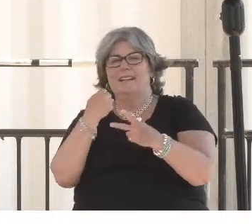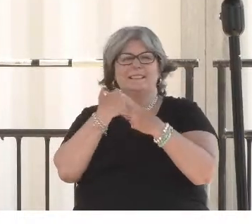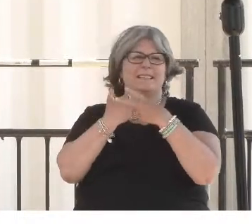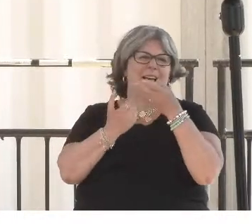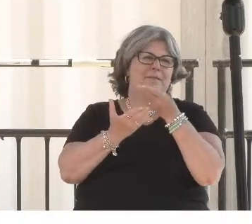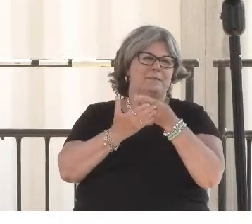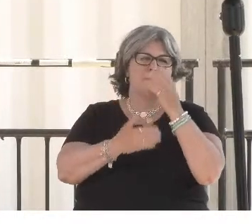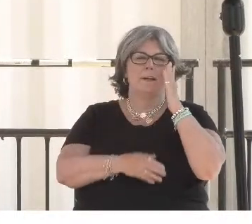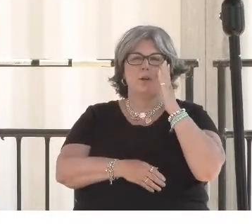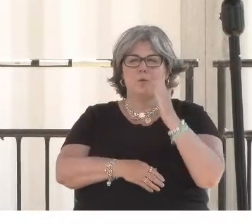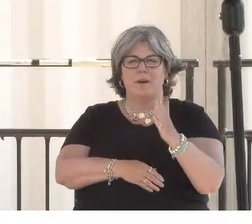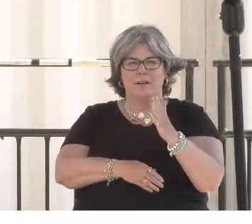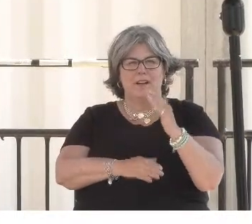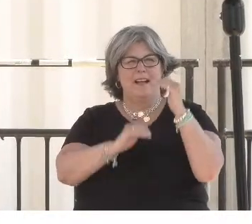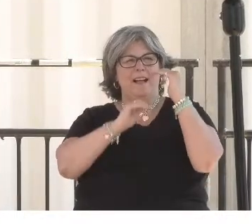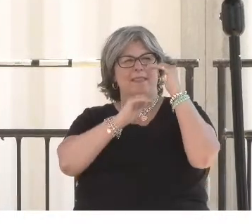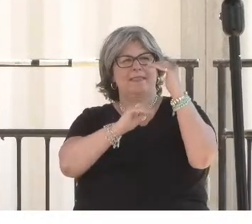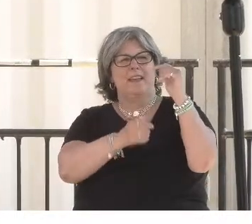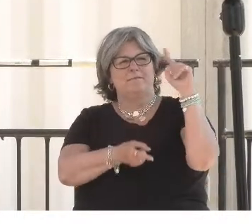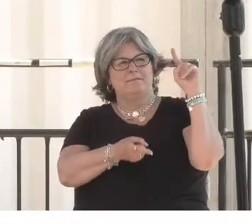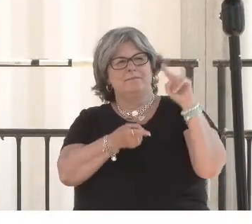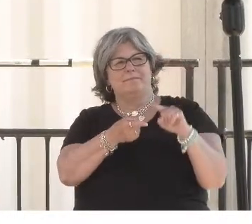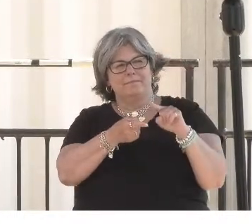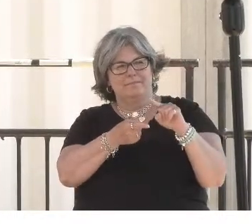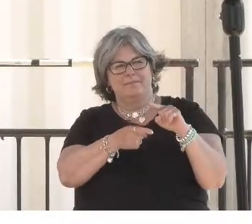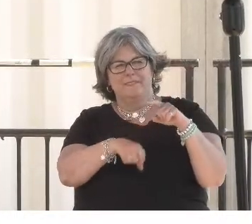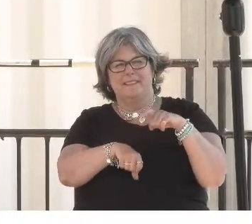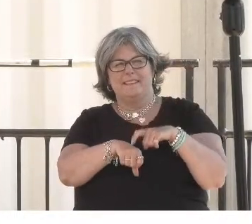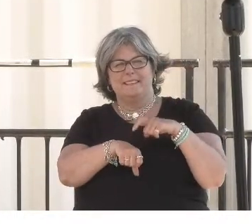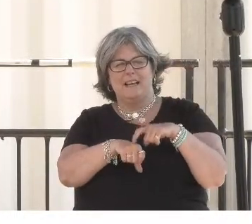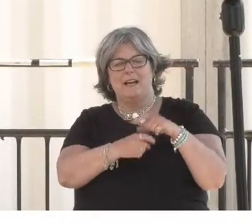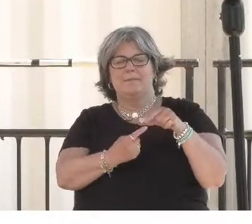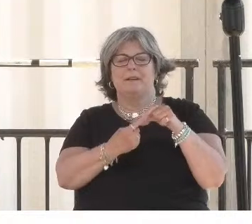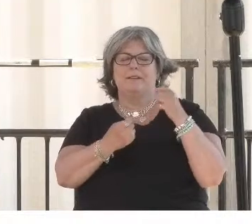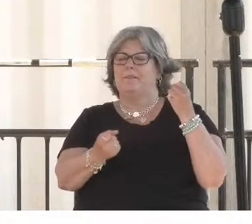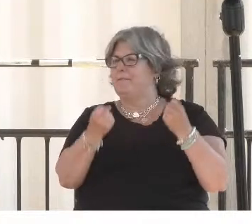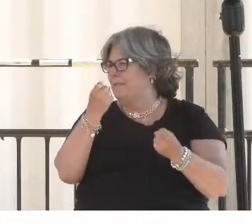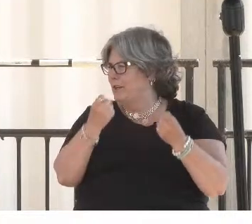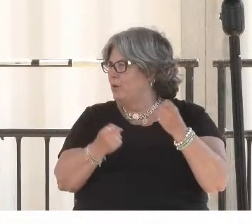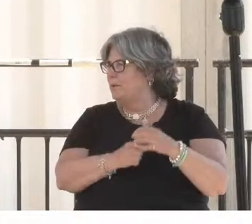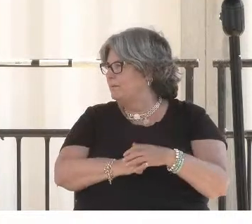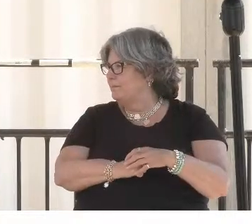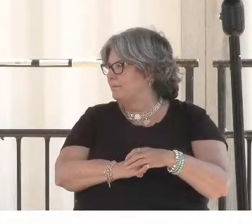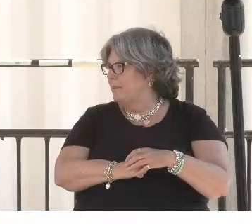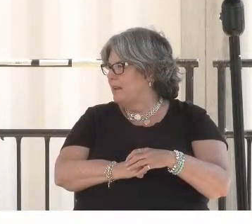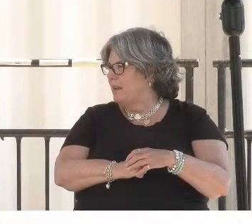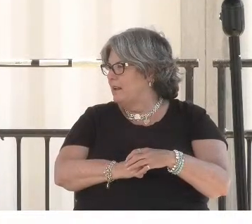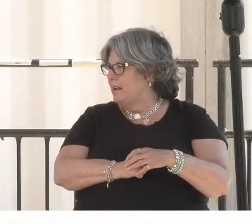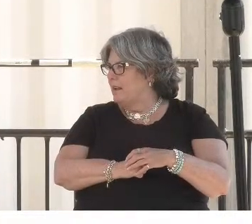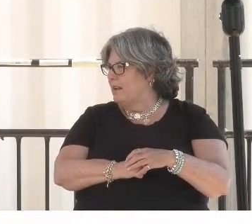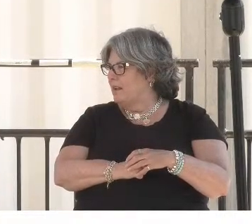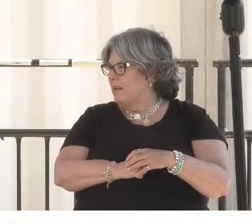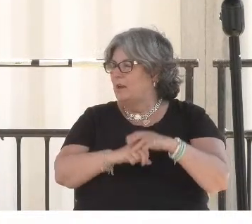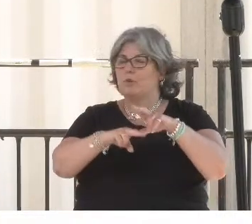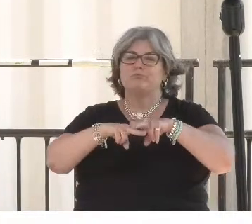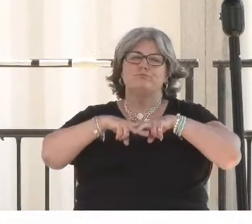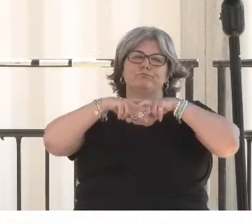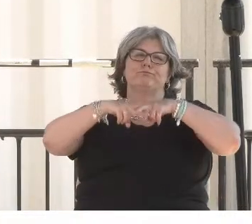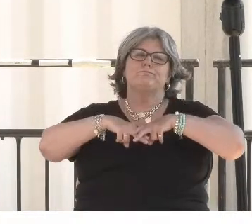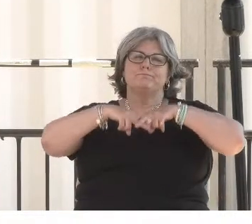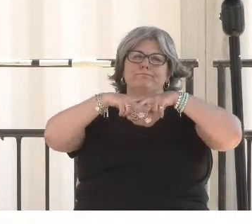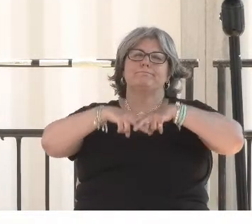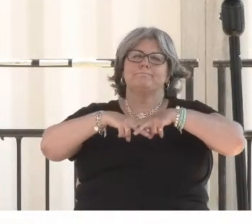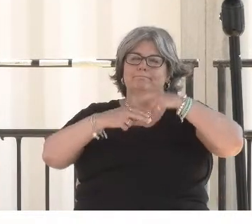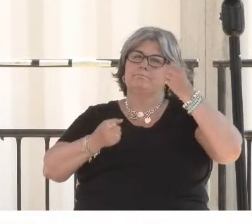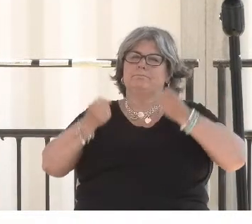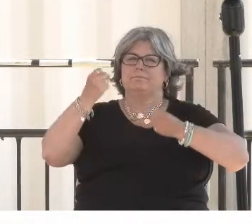That minimizes the downtime of a vehicle. When they're idling, we were just